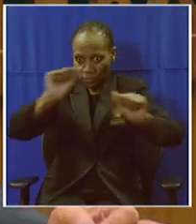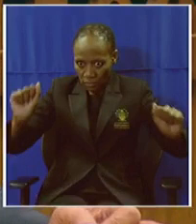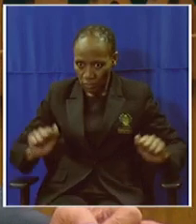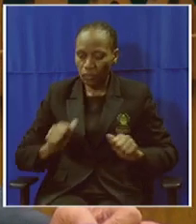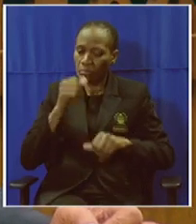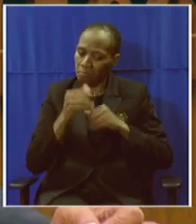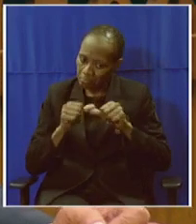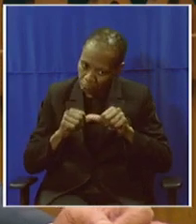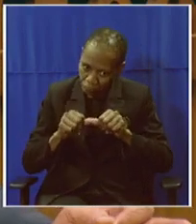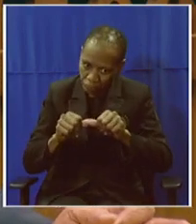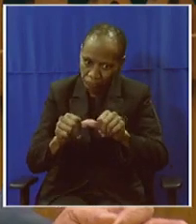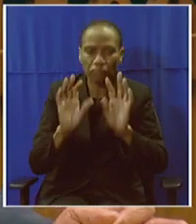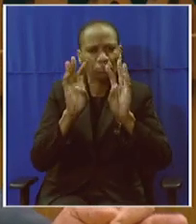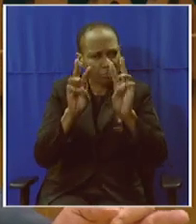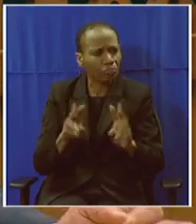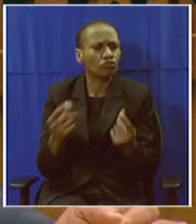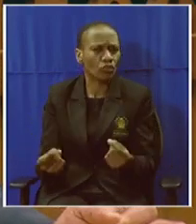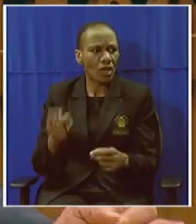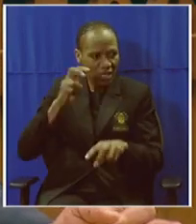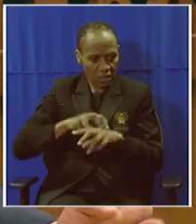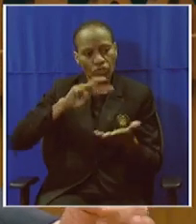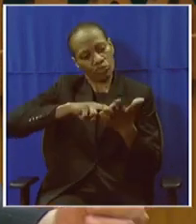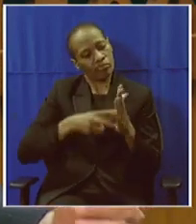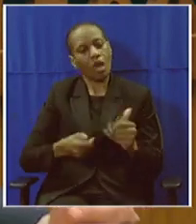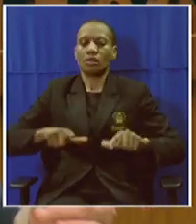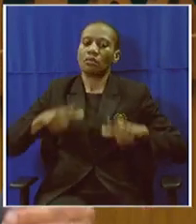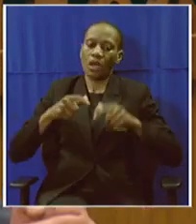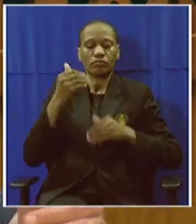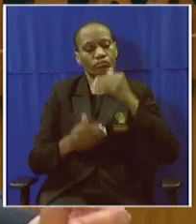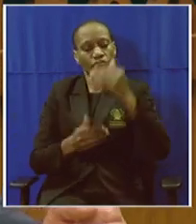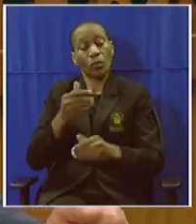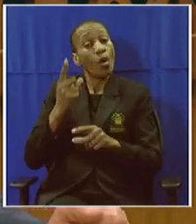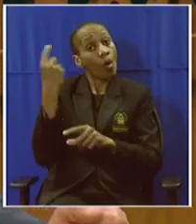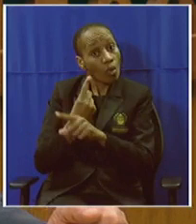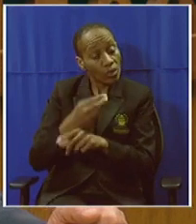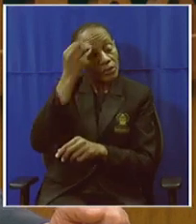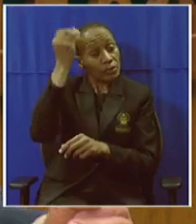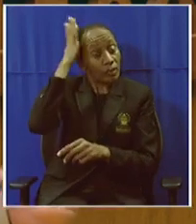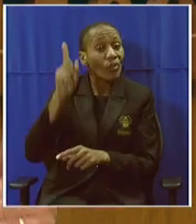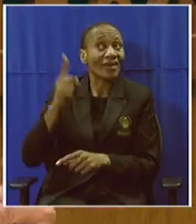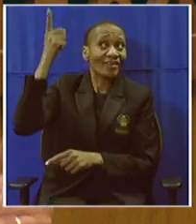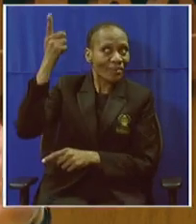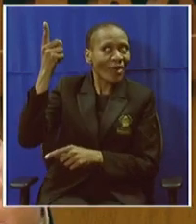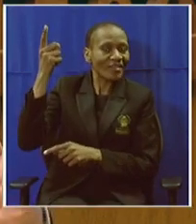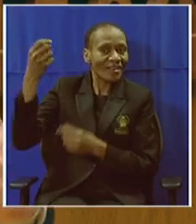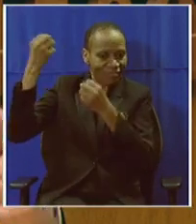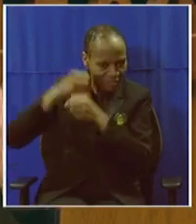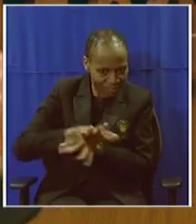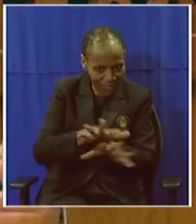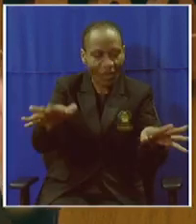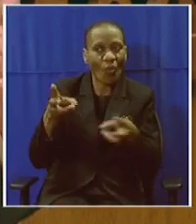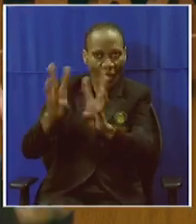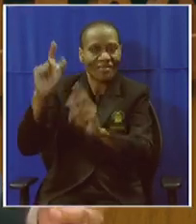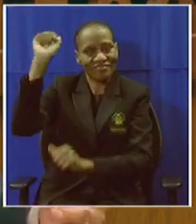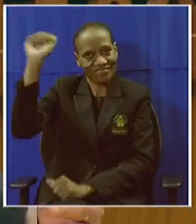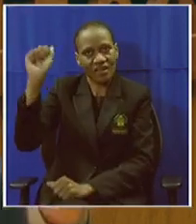eternity. We need to make our plans and live our lives according to God's commands and purposes, and to make sure that we are in a